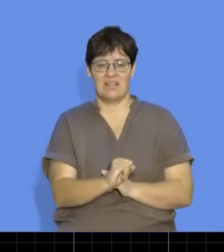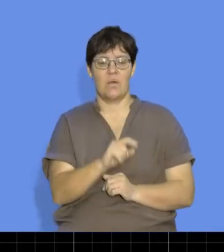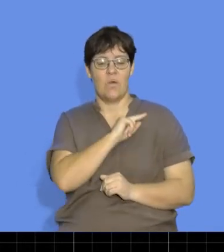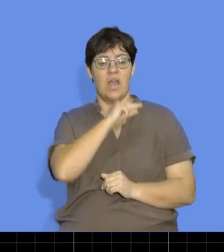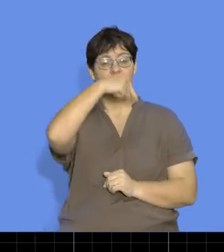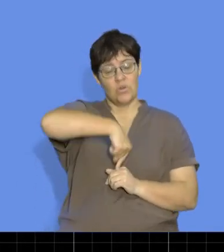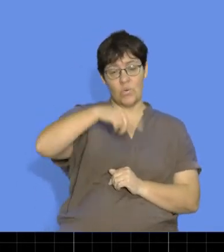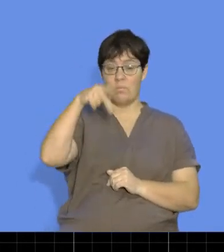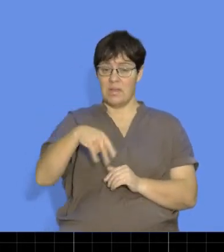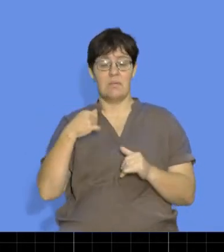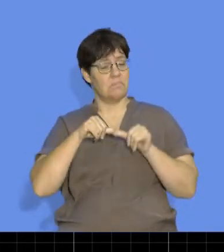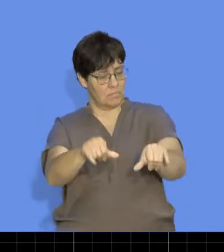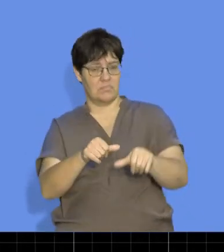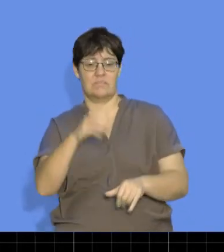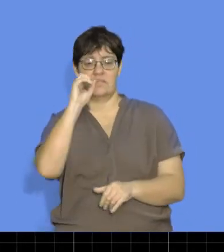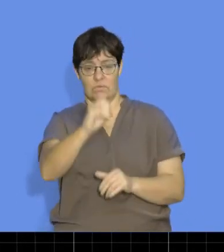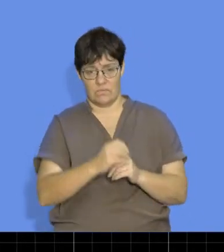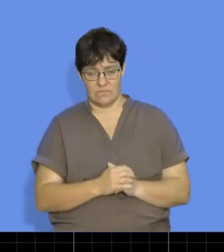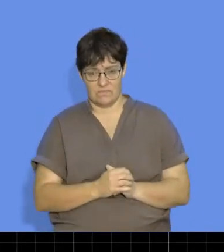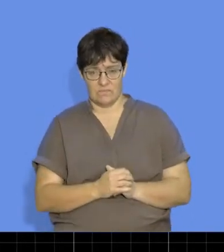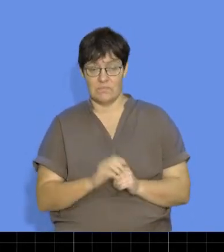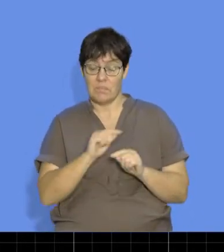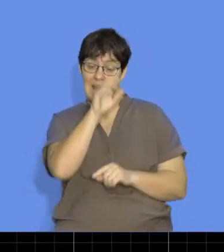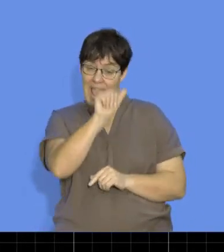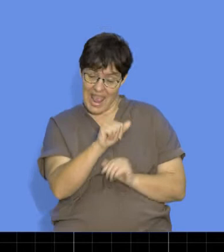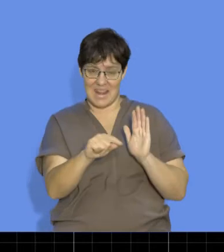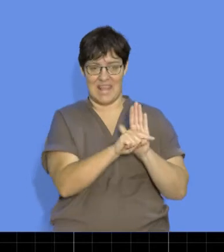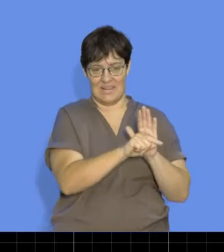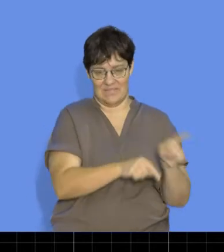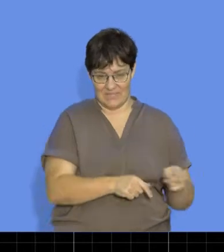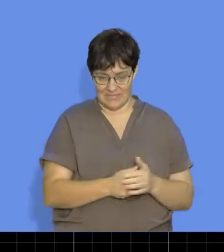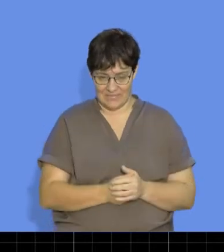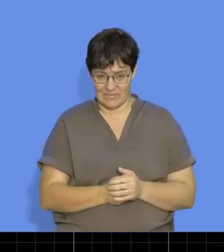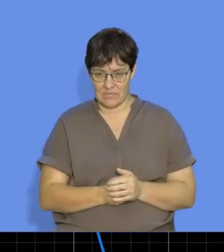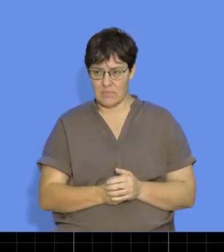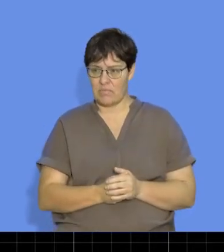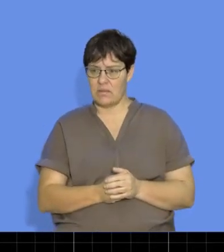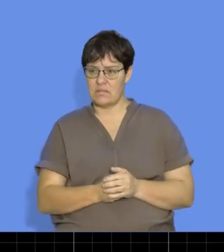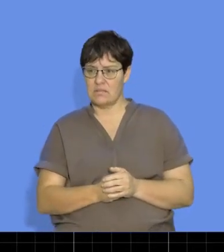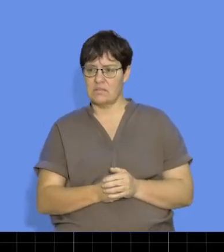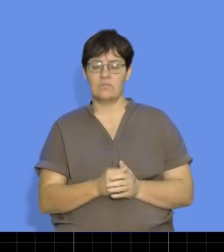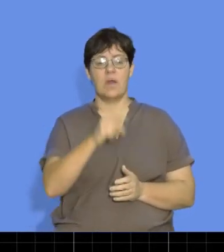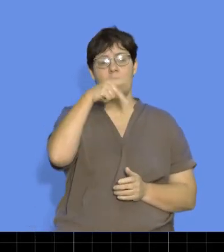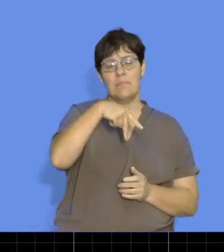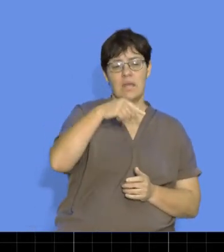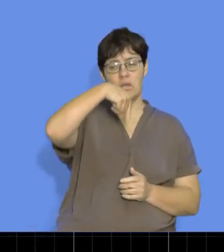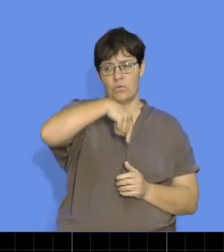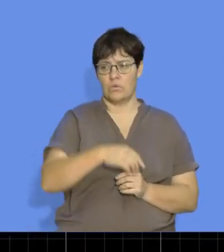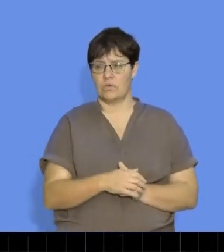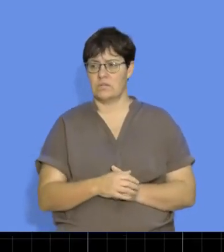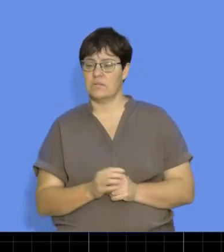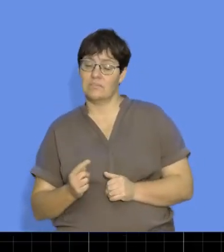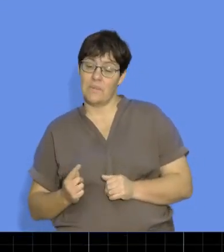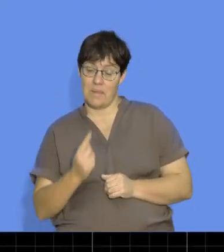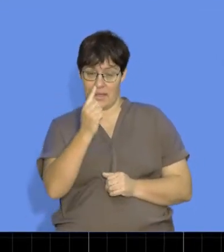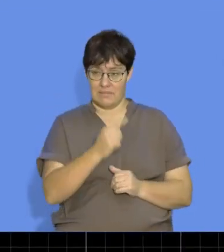and p are both 0. Now, if I play around with the p and the q now, so I'm just going to